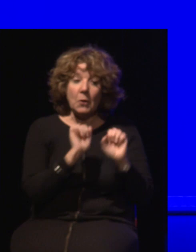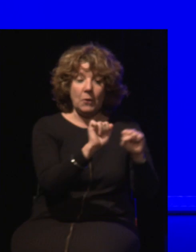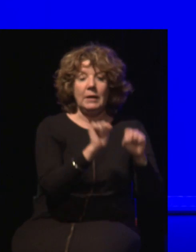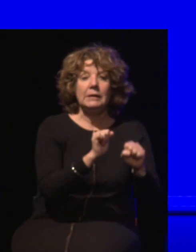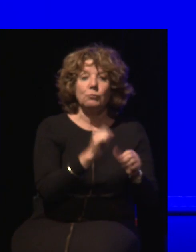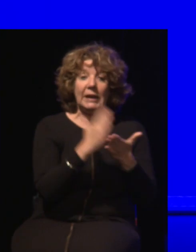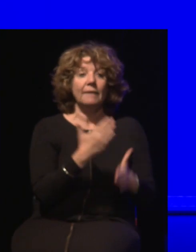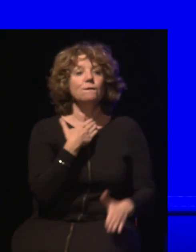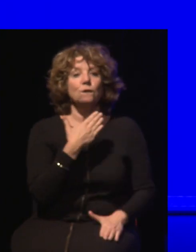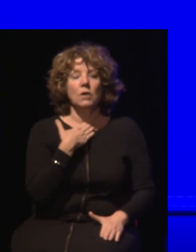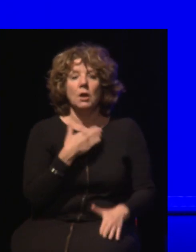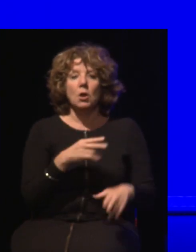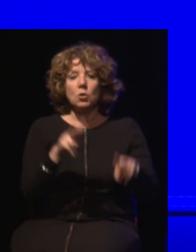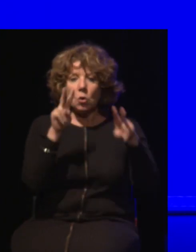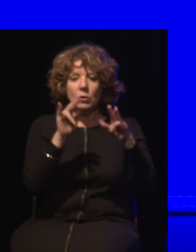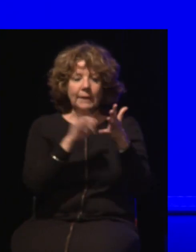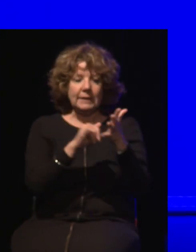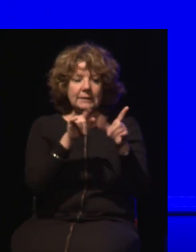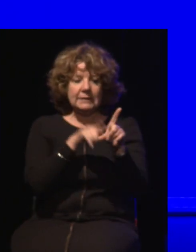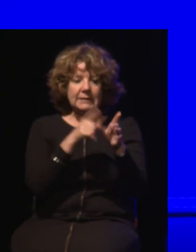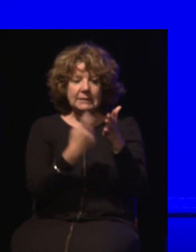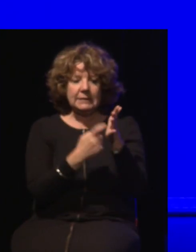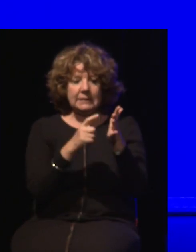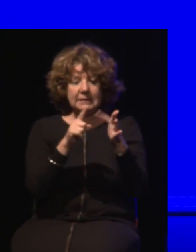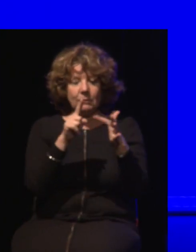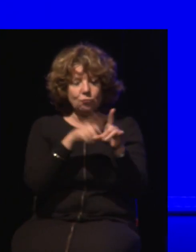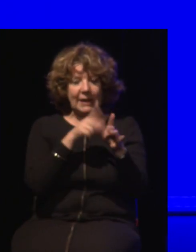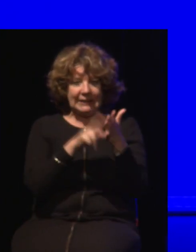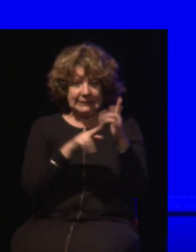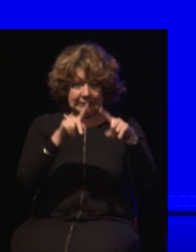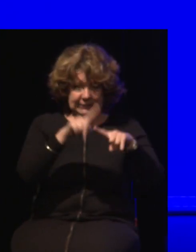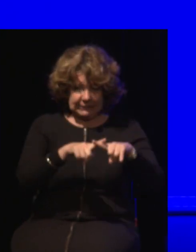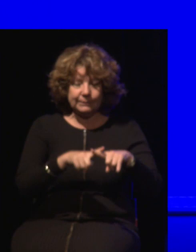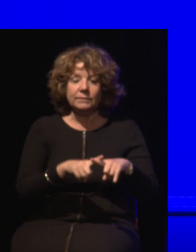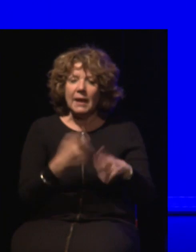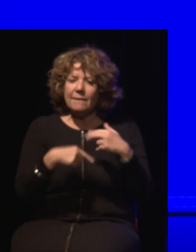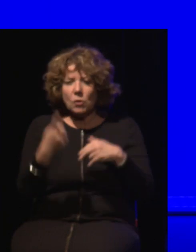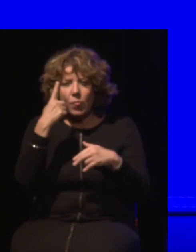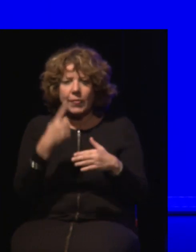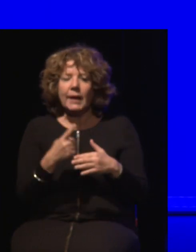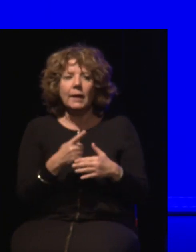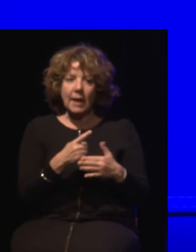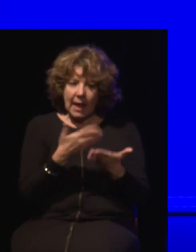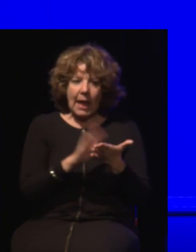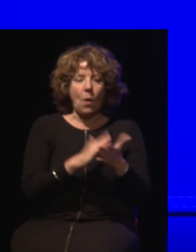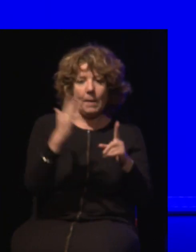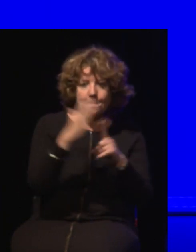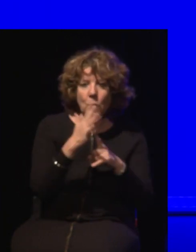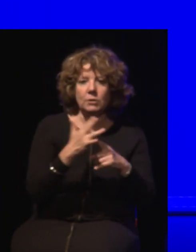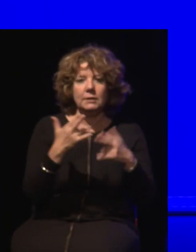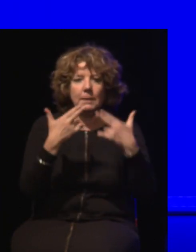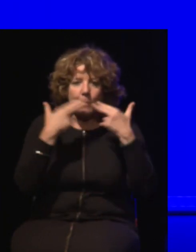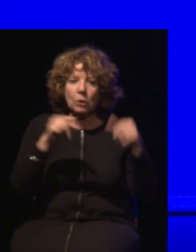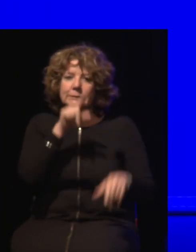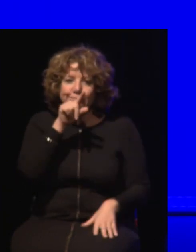vocal organ called the syrinx. And when you consider just how significant birdsong is to them, you can